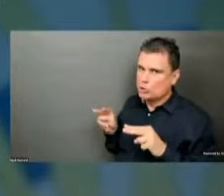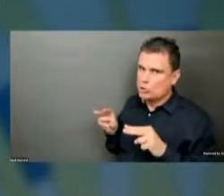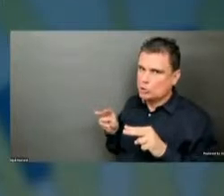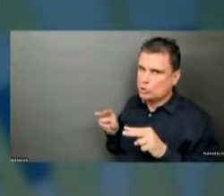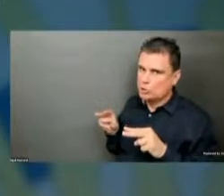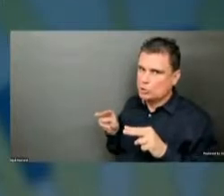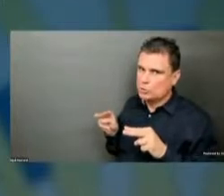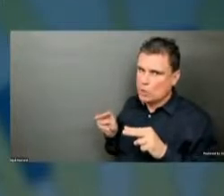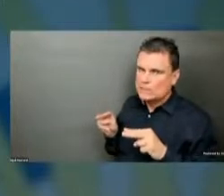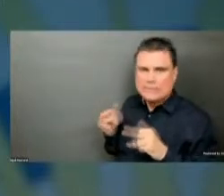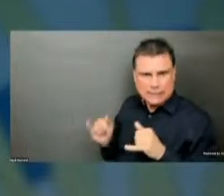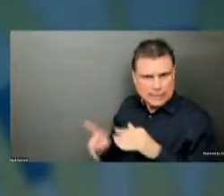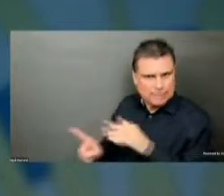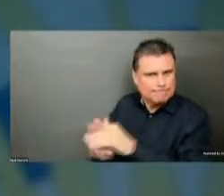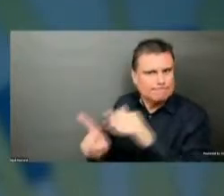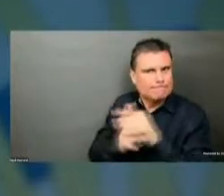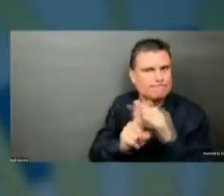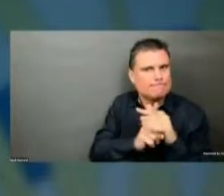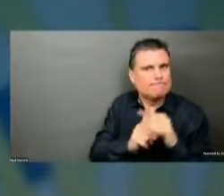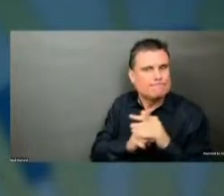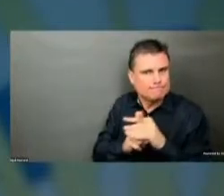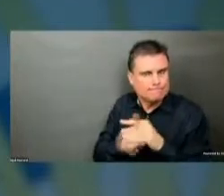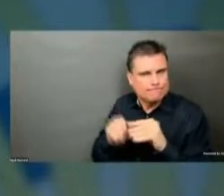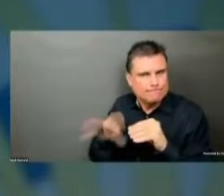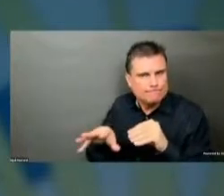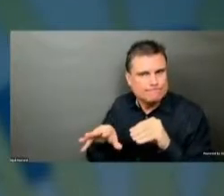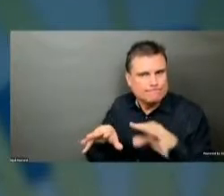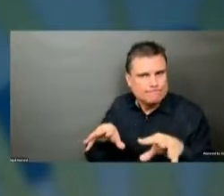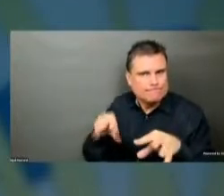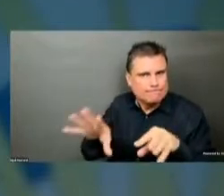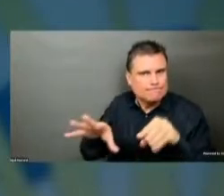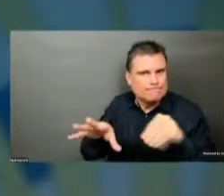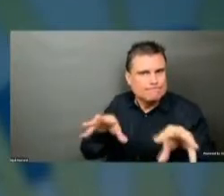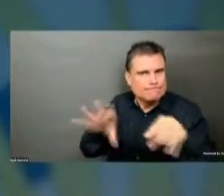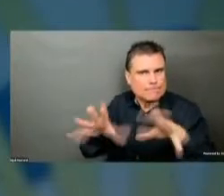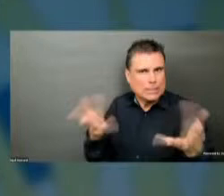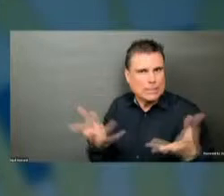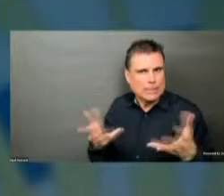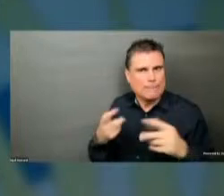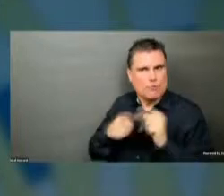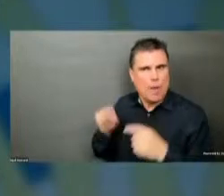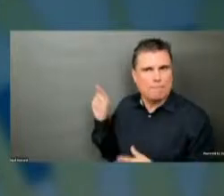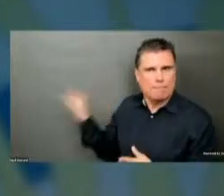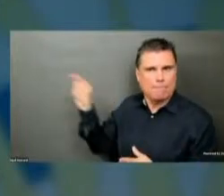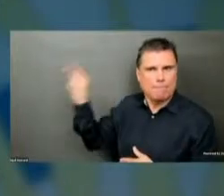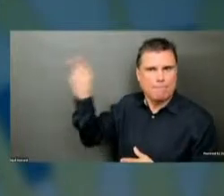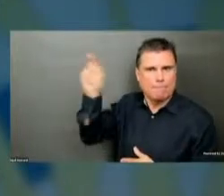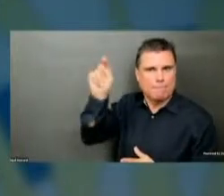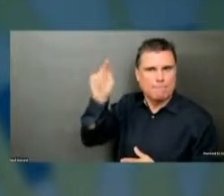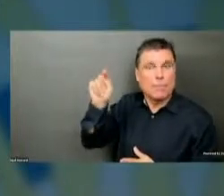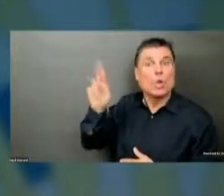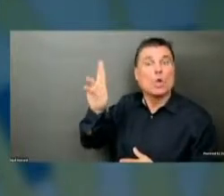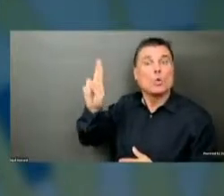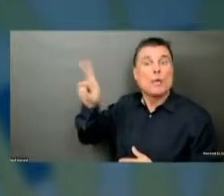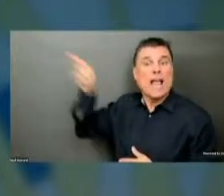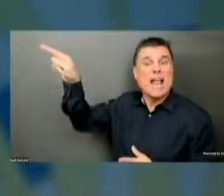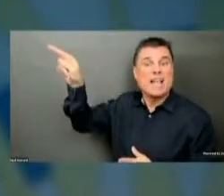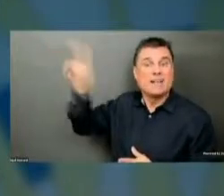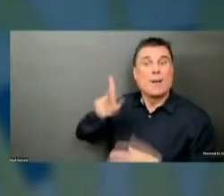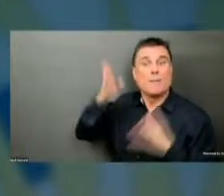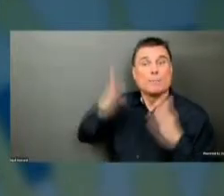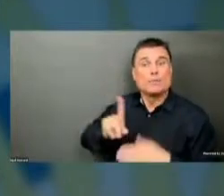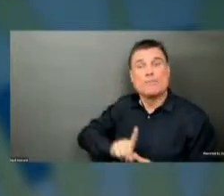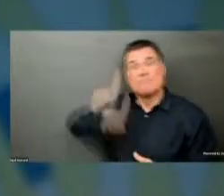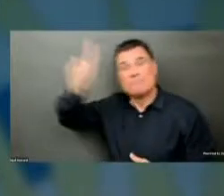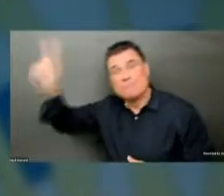these variants, the UK variant in particular, and we're increasing our screening and